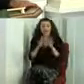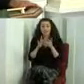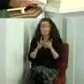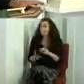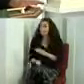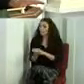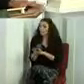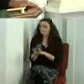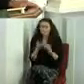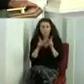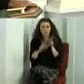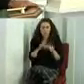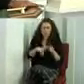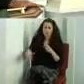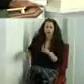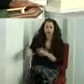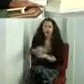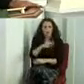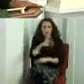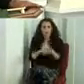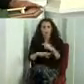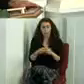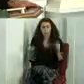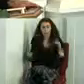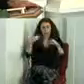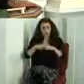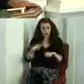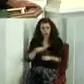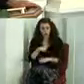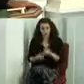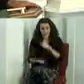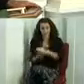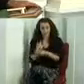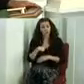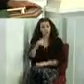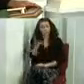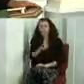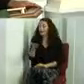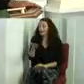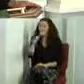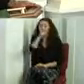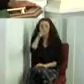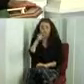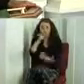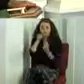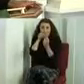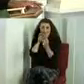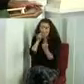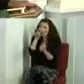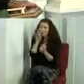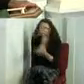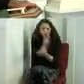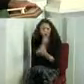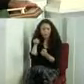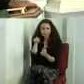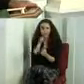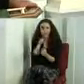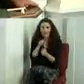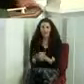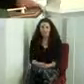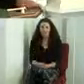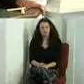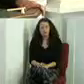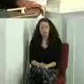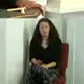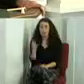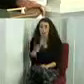that we have people from around the world that are joining with us this morning, and so we welcome you specifically this morning, wherever you are. I'm going to look to the right